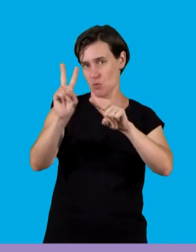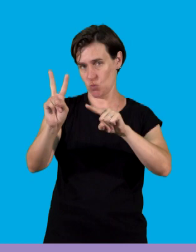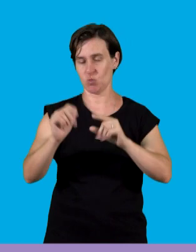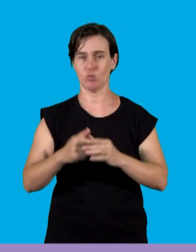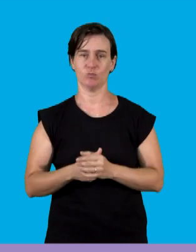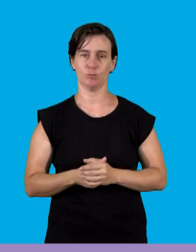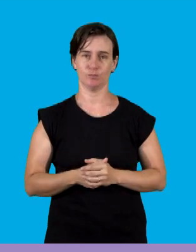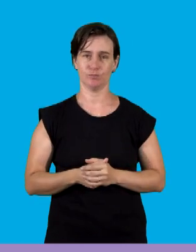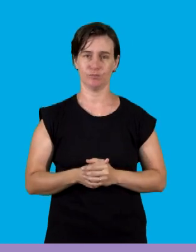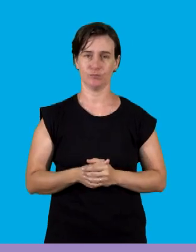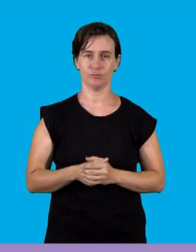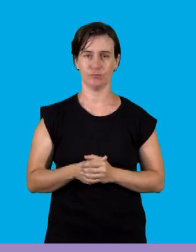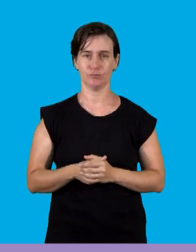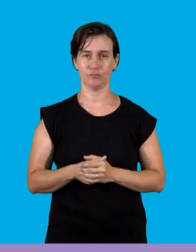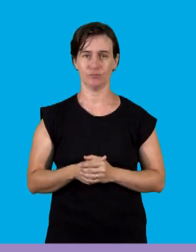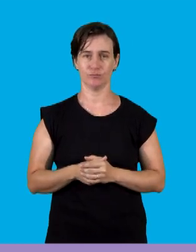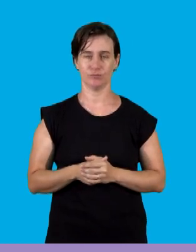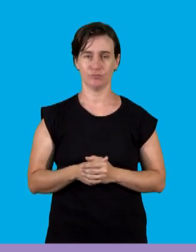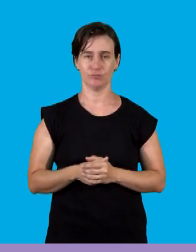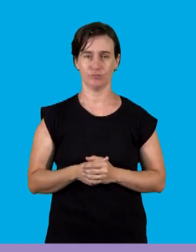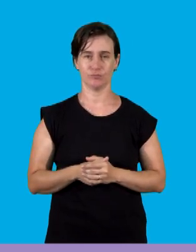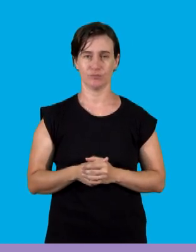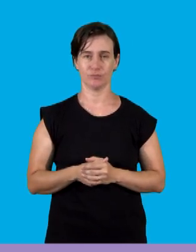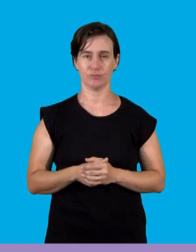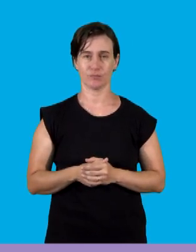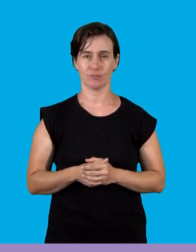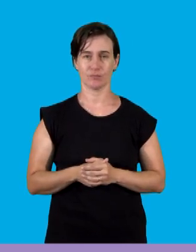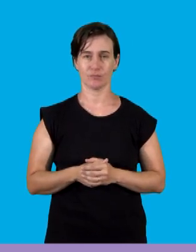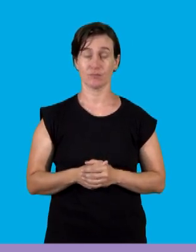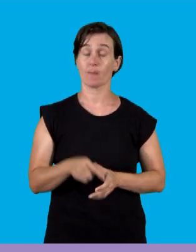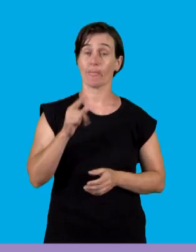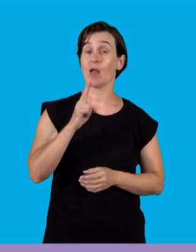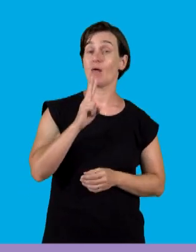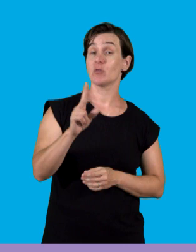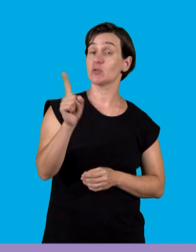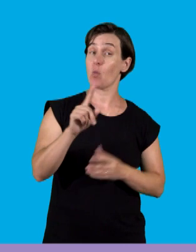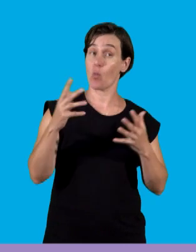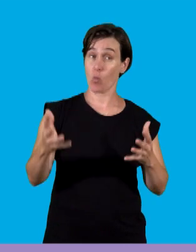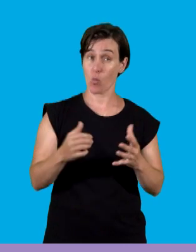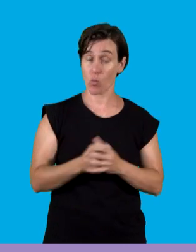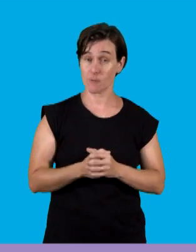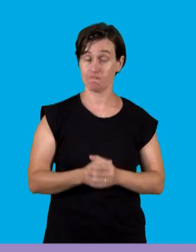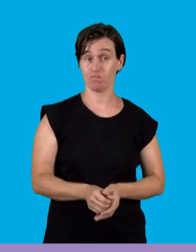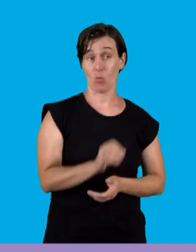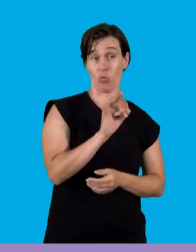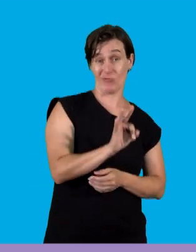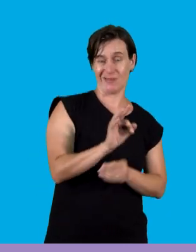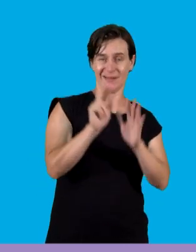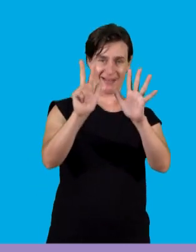exponent 4 multiplied by that 2. And that is going to give us a